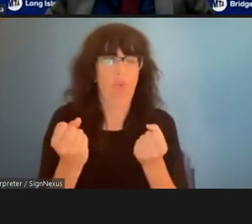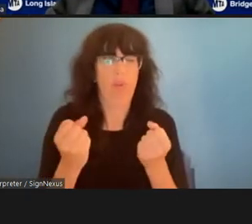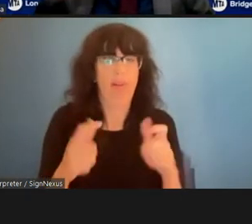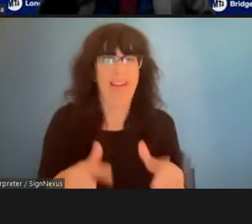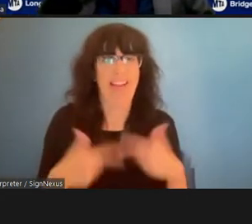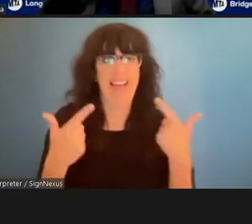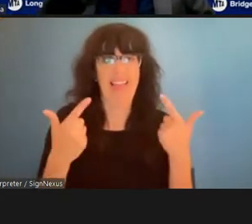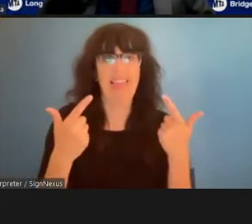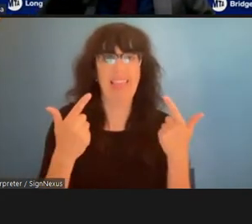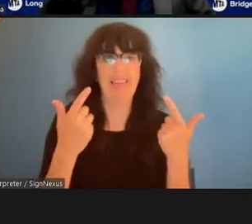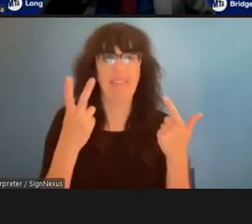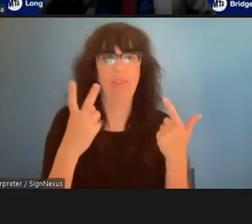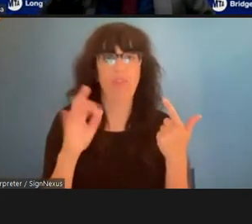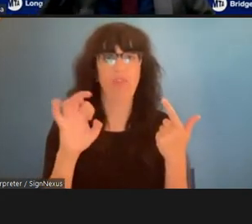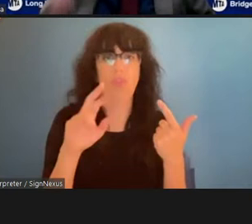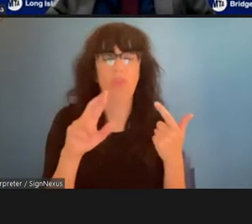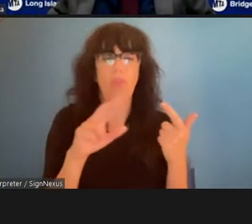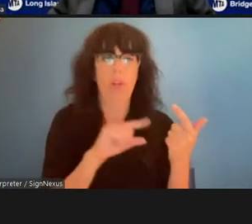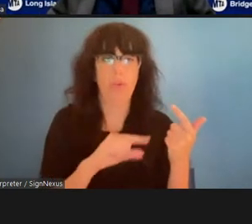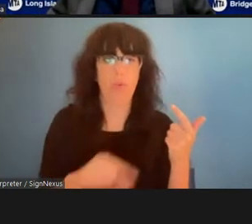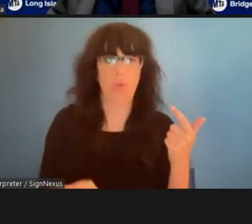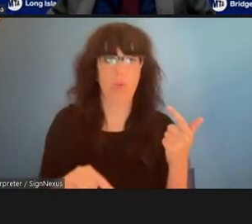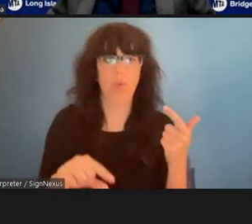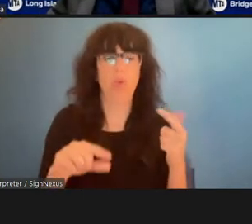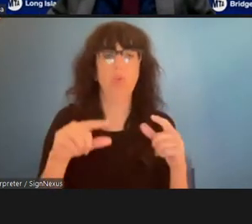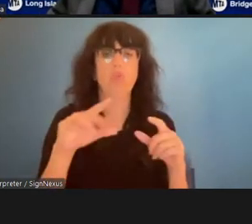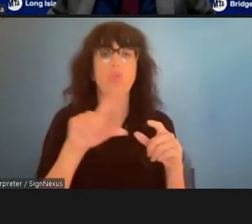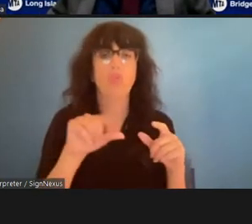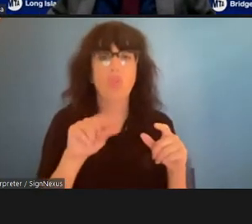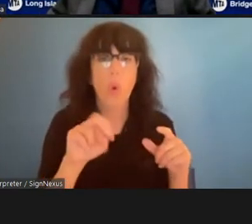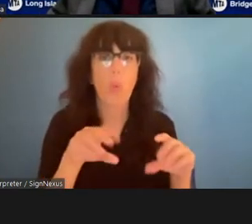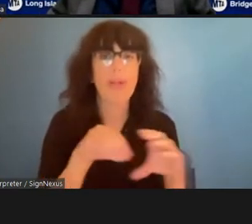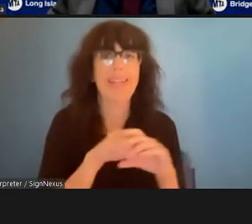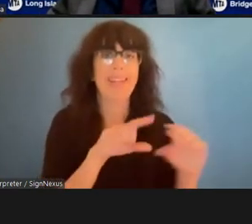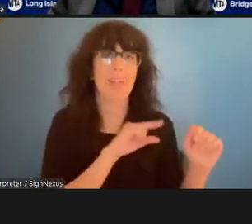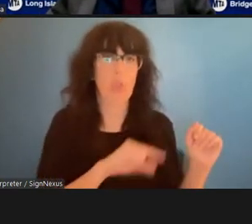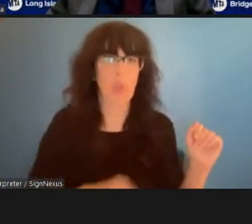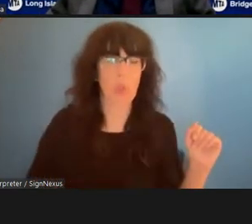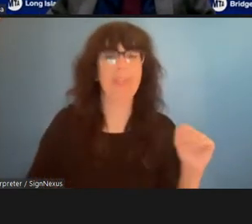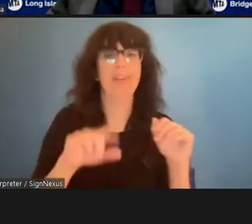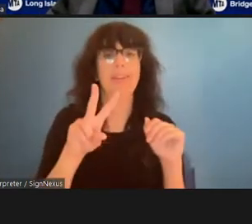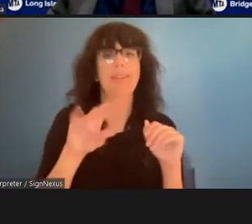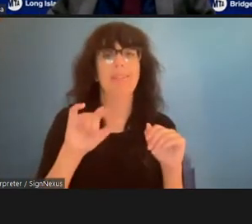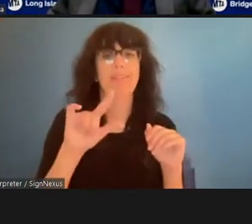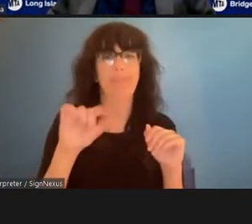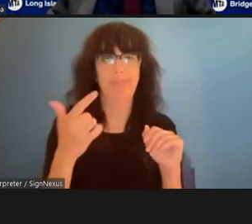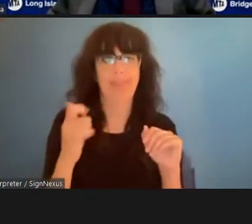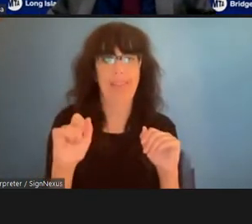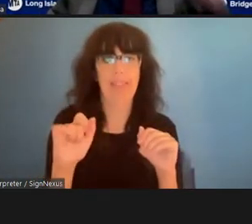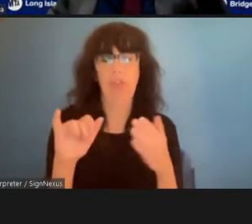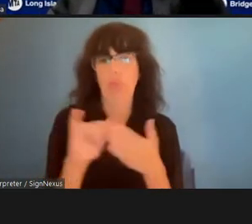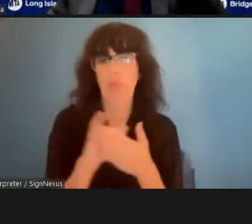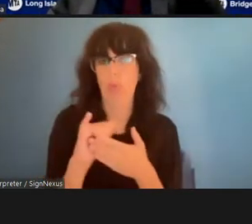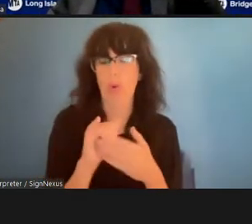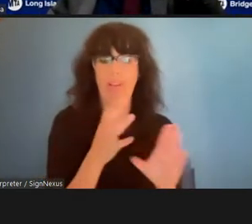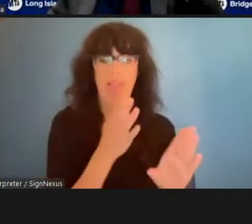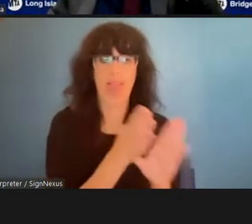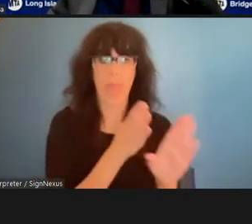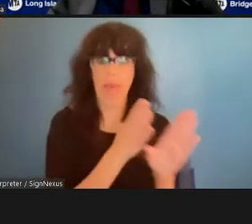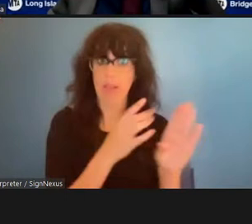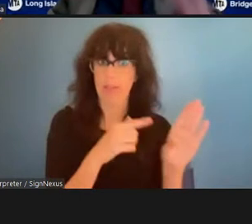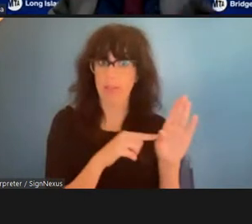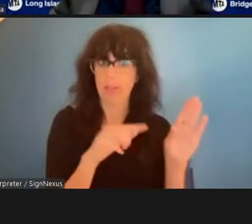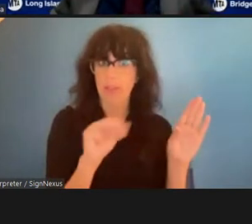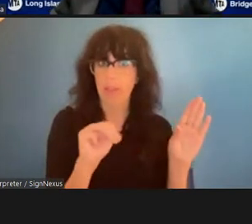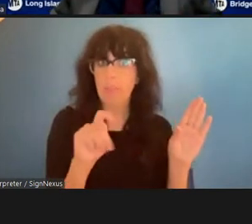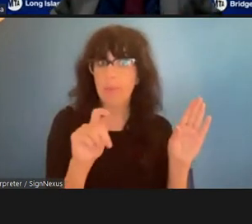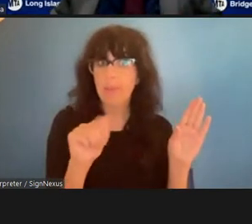two fair zone in queens village new york and the busing system the mta has